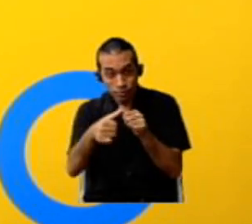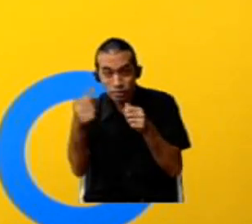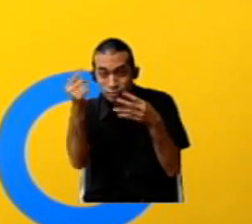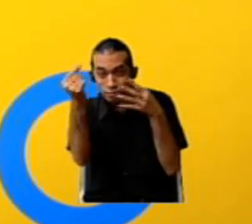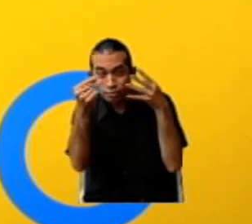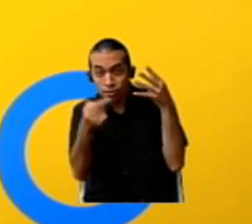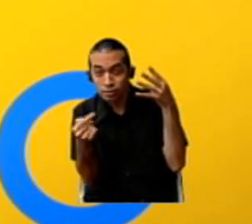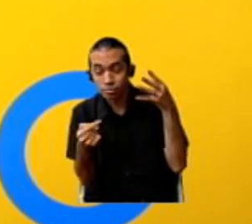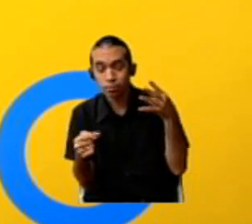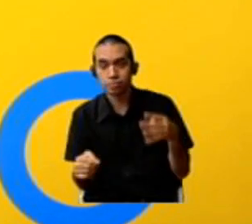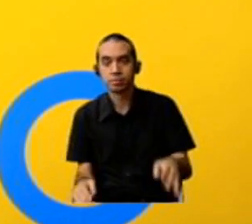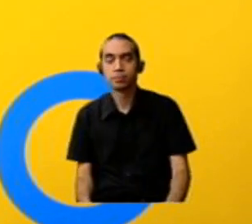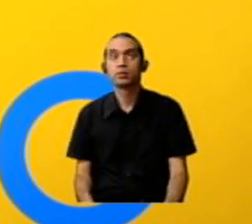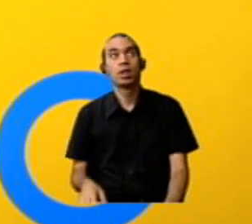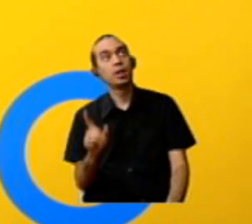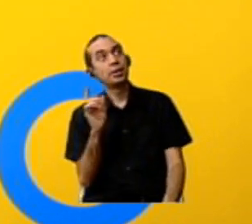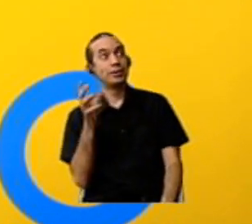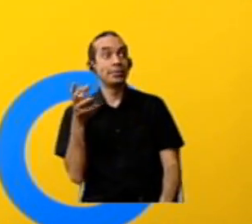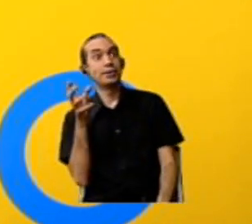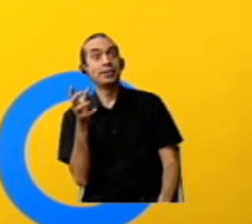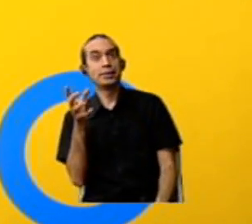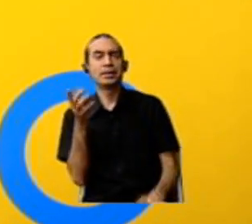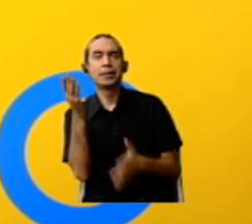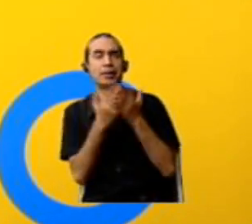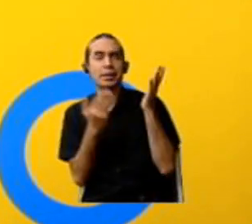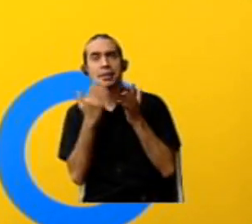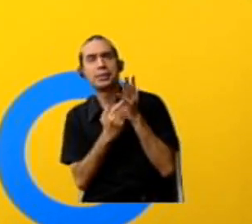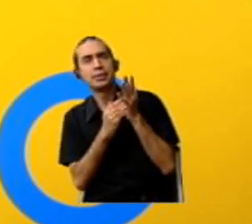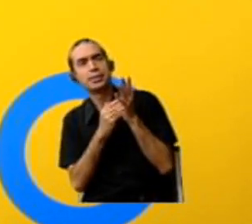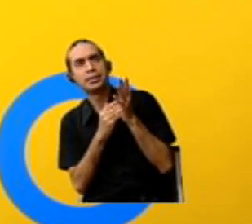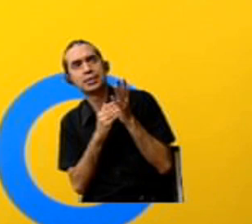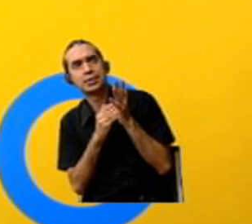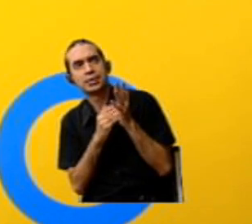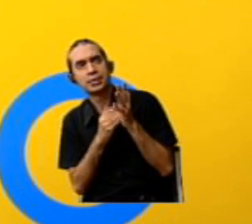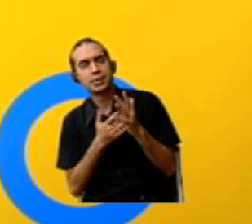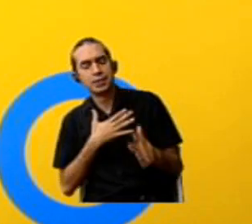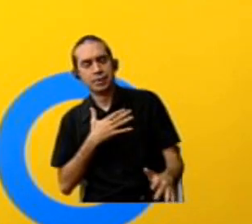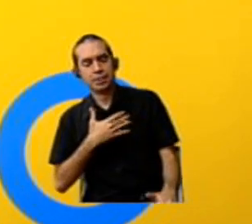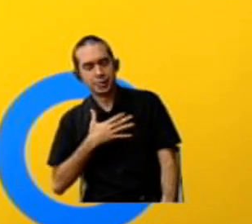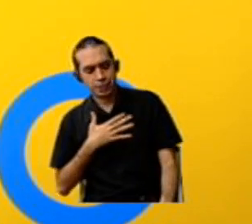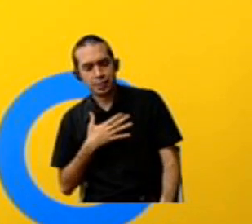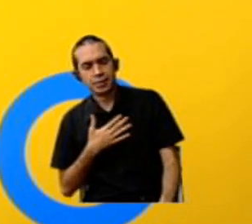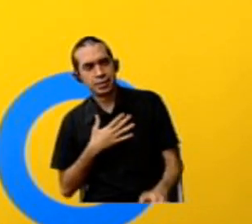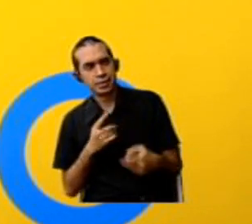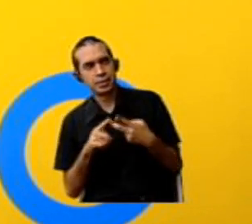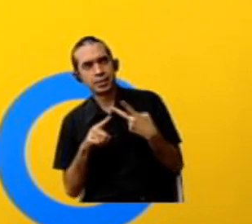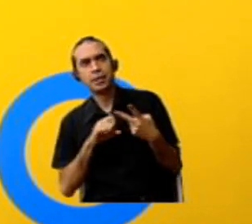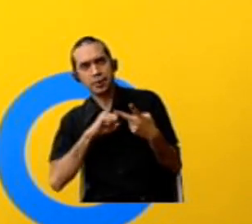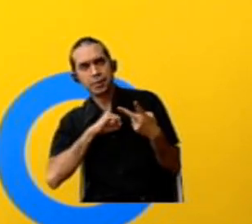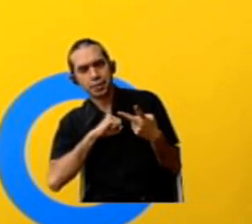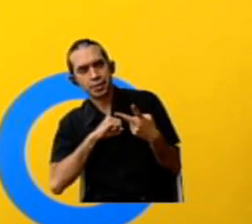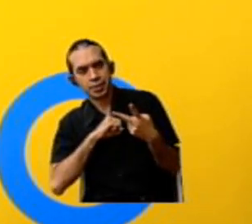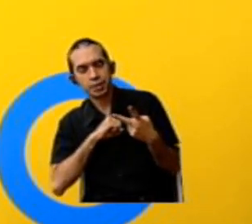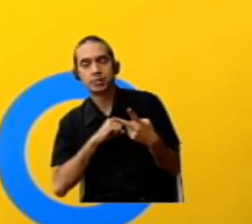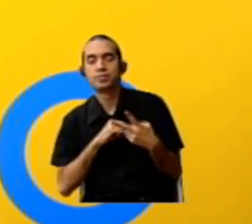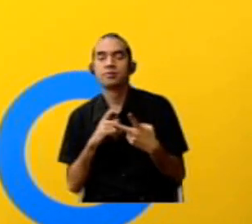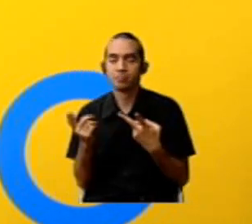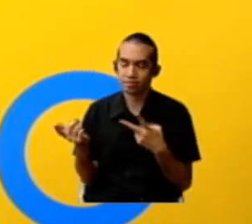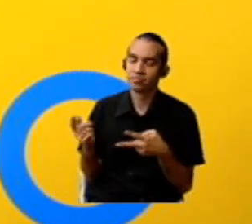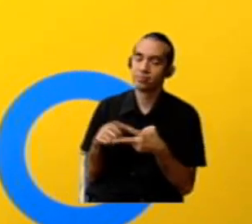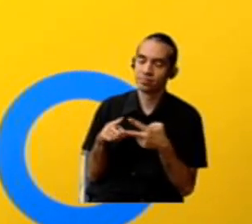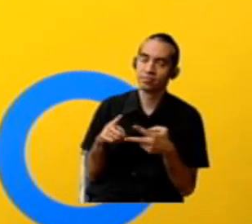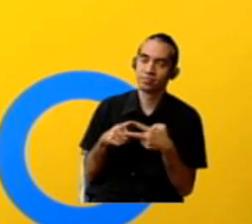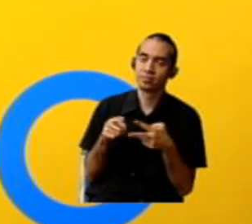his symptoms? Well, he said something about breath and cough. Okay, he mentioned something